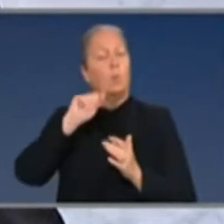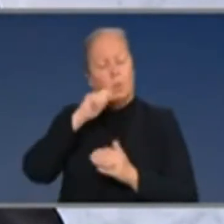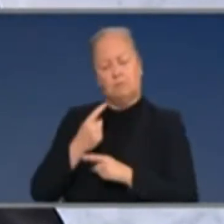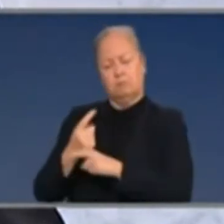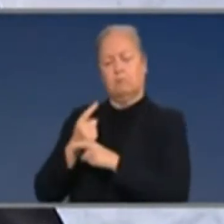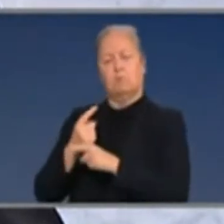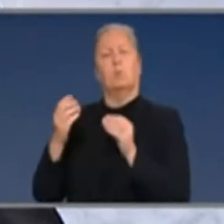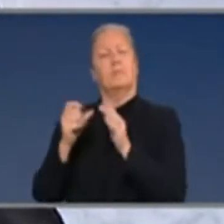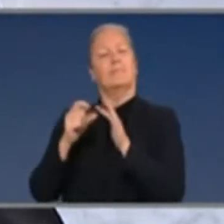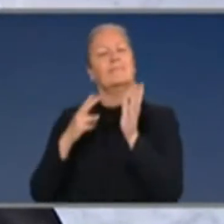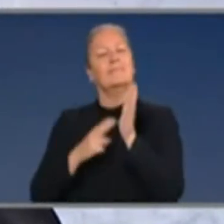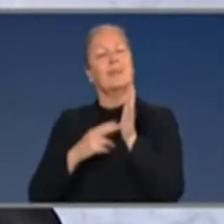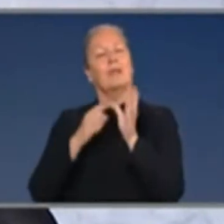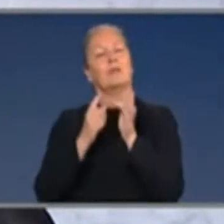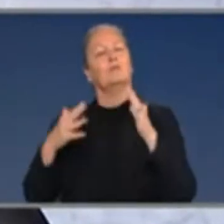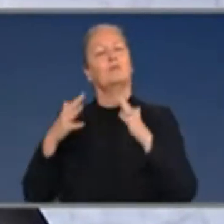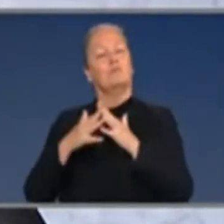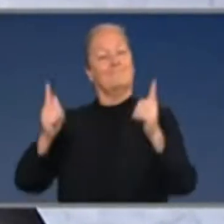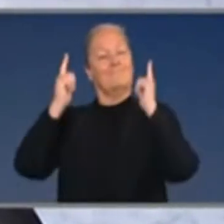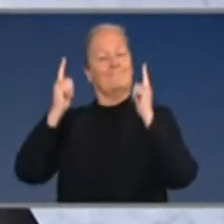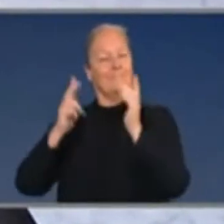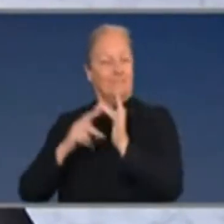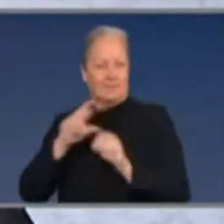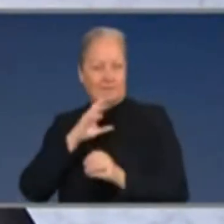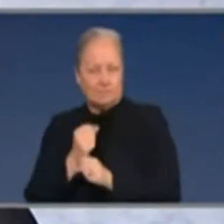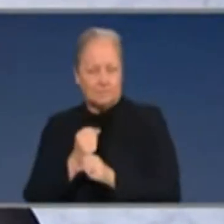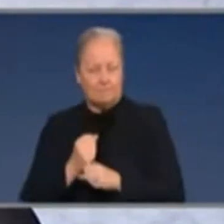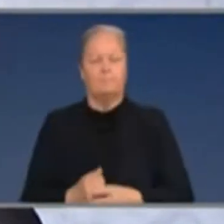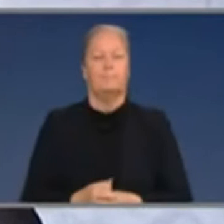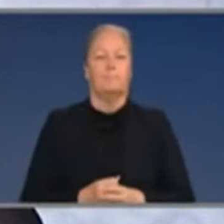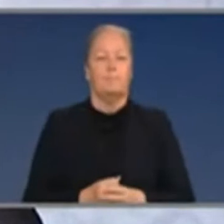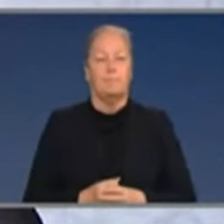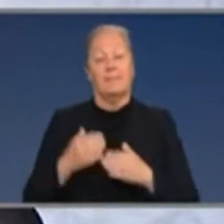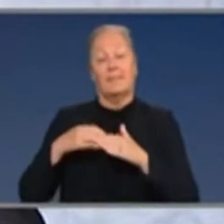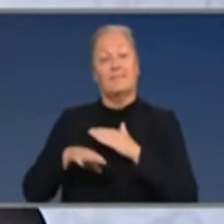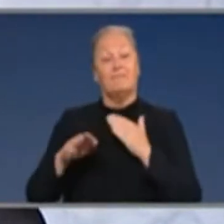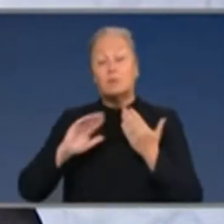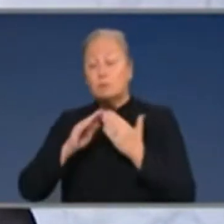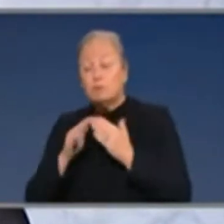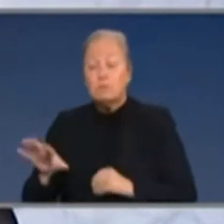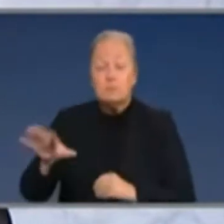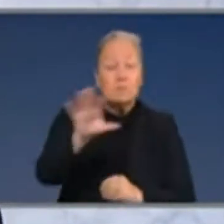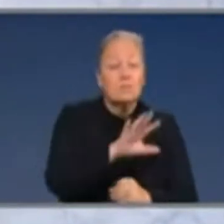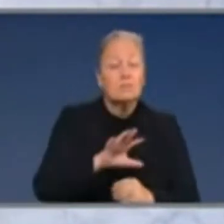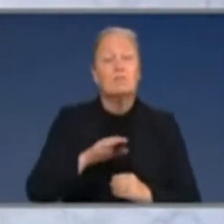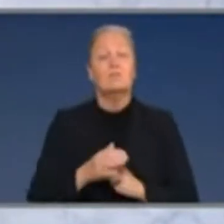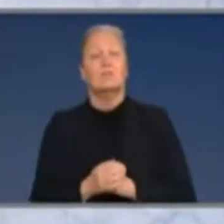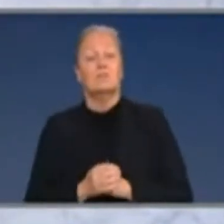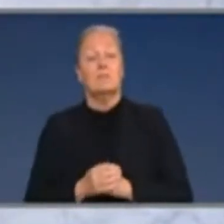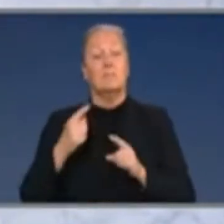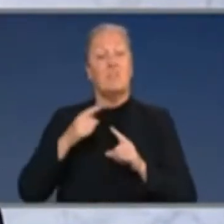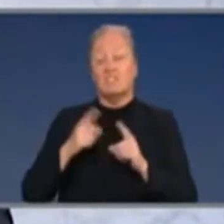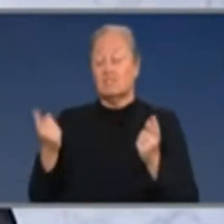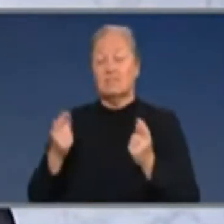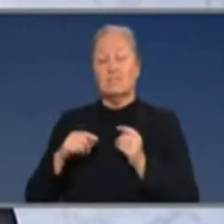Premier, and the instance of cases throughout the community, and particularly extending out on the